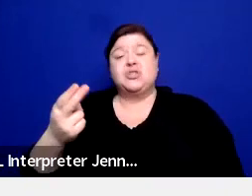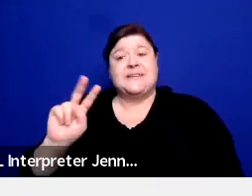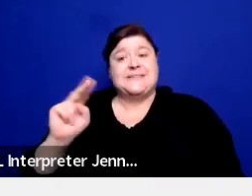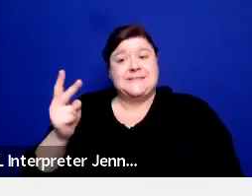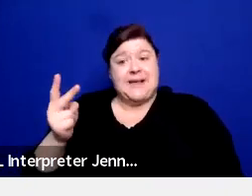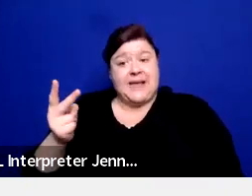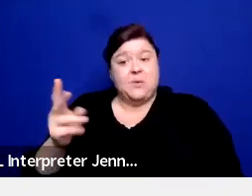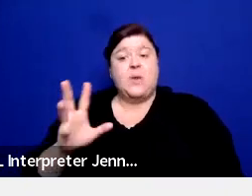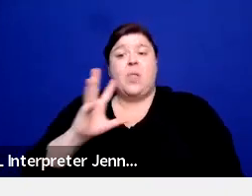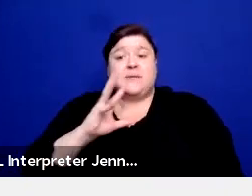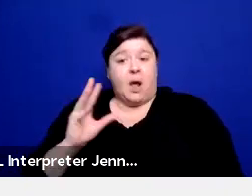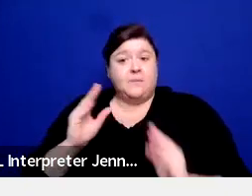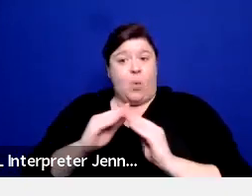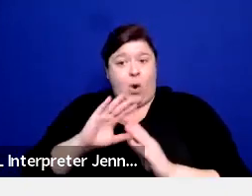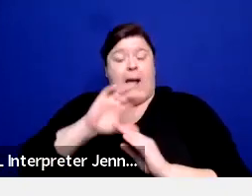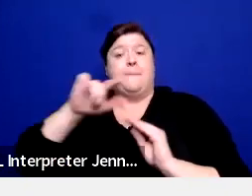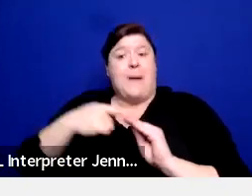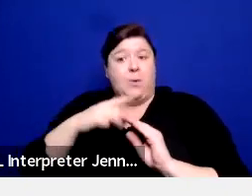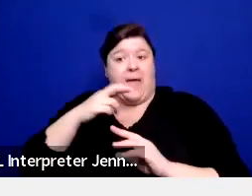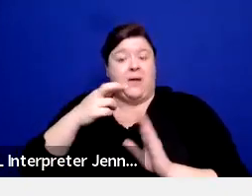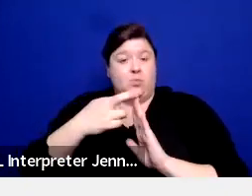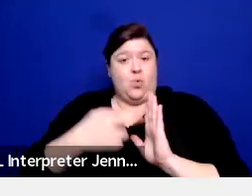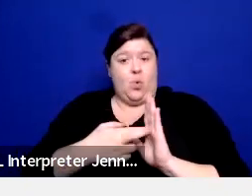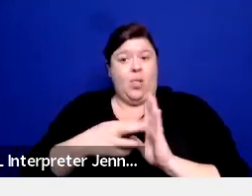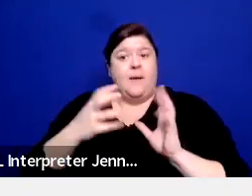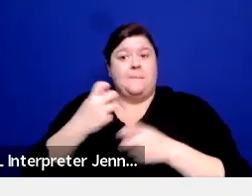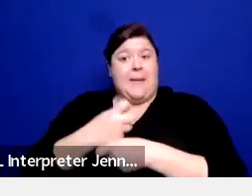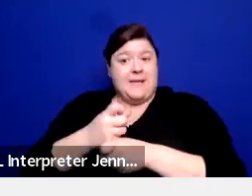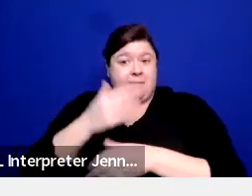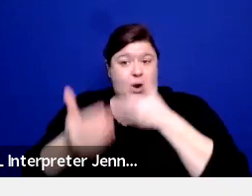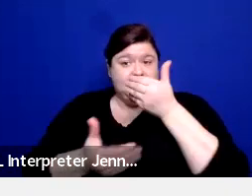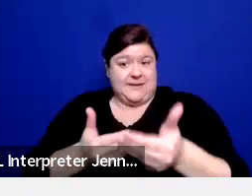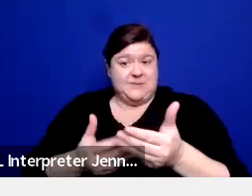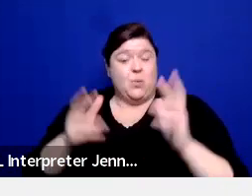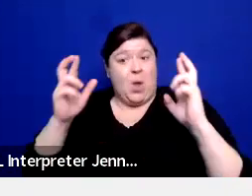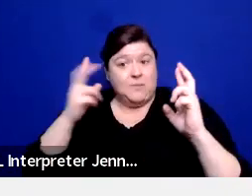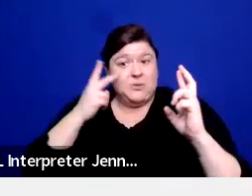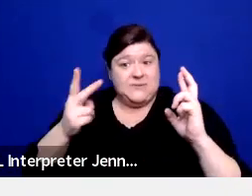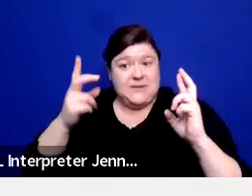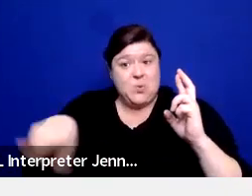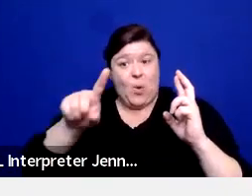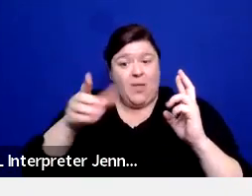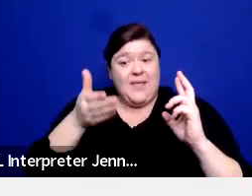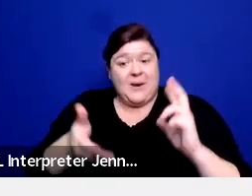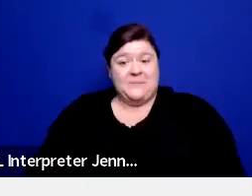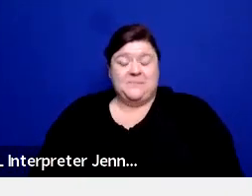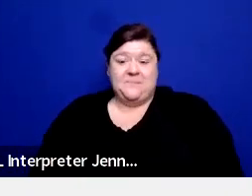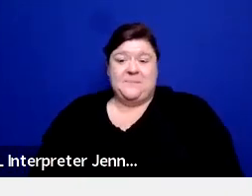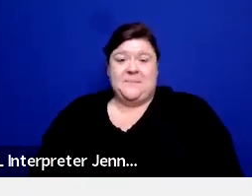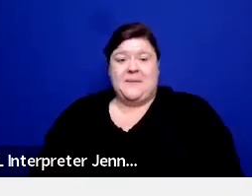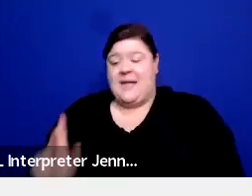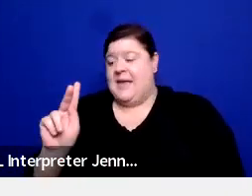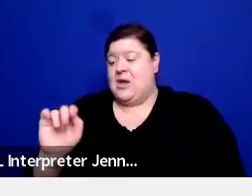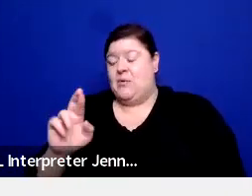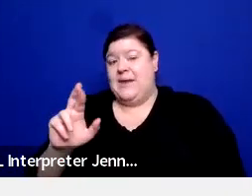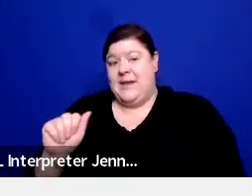more about what the rulemaking process looks like in that meeting. So we hope to see you all there as well. And I'll turn it back to you, Karina.